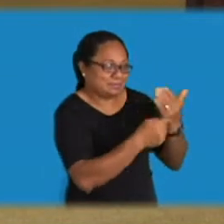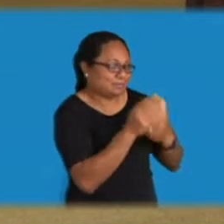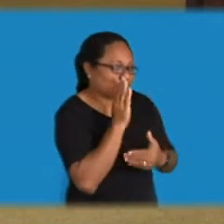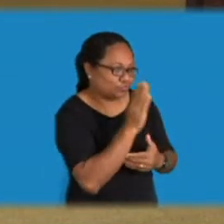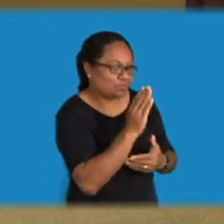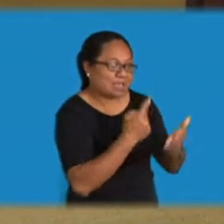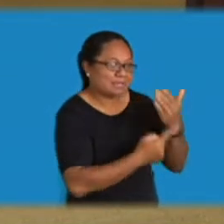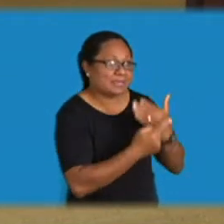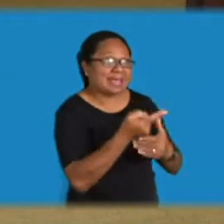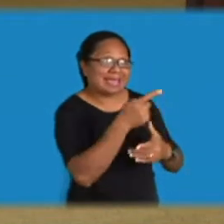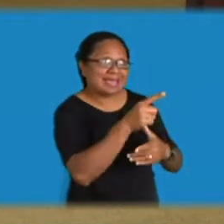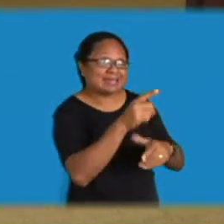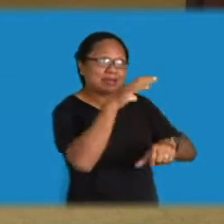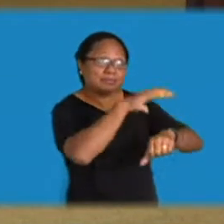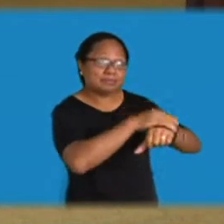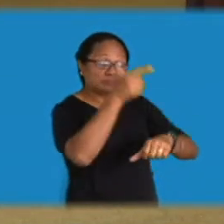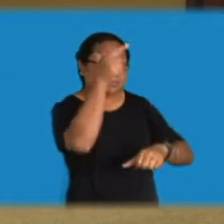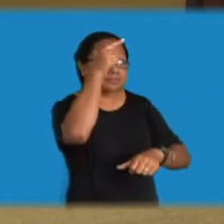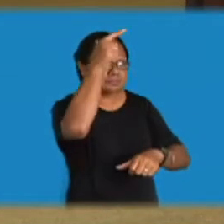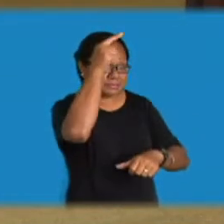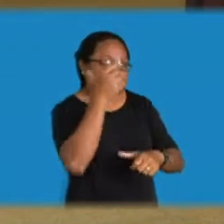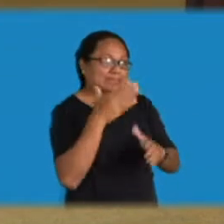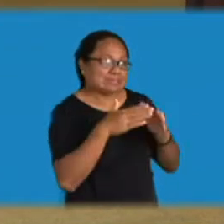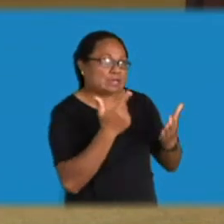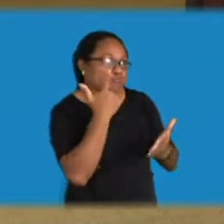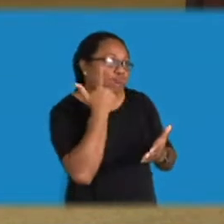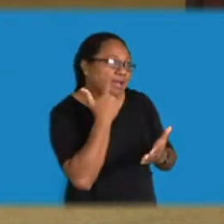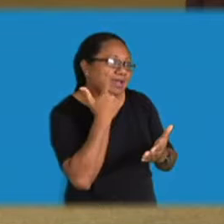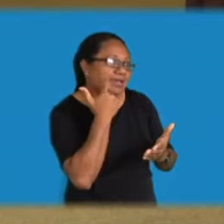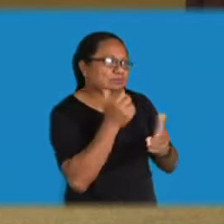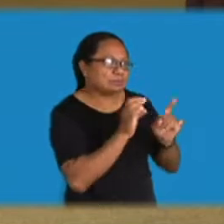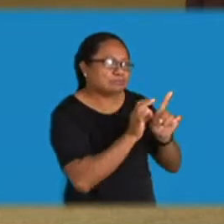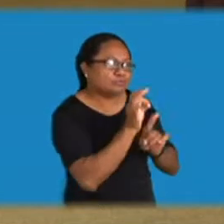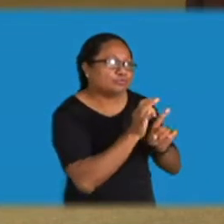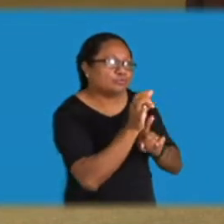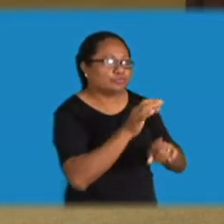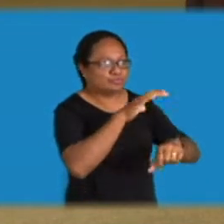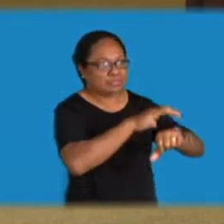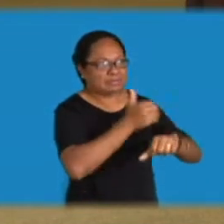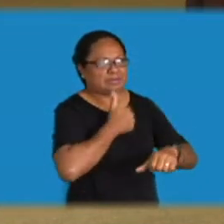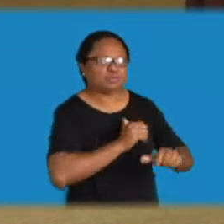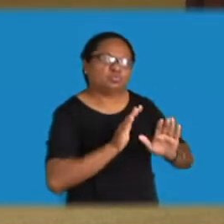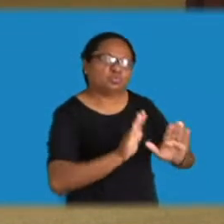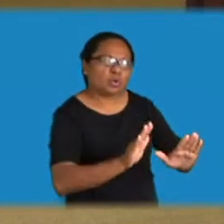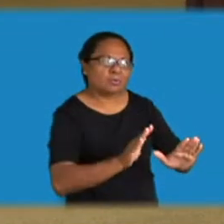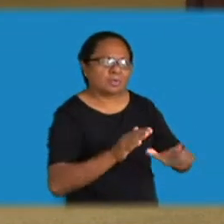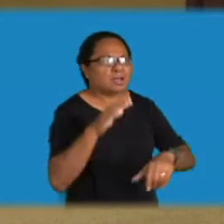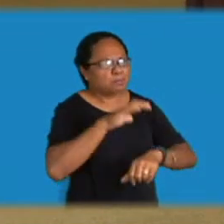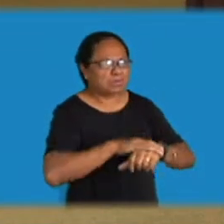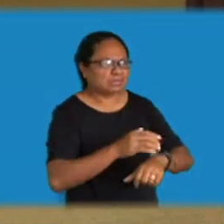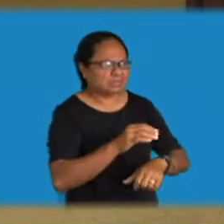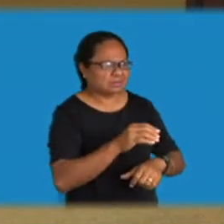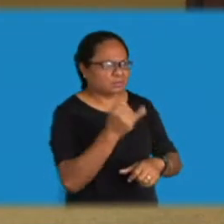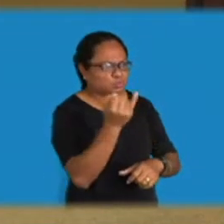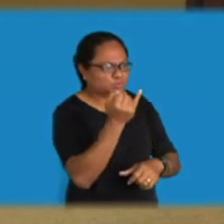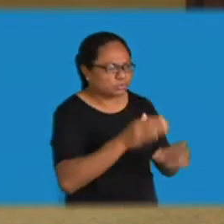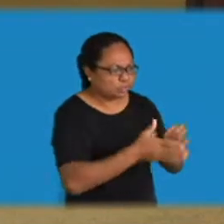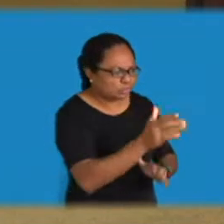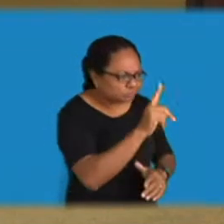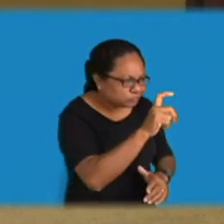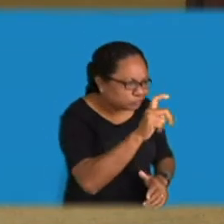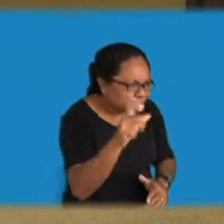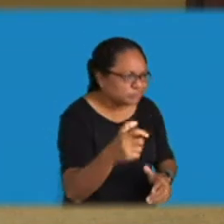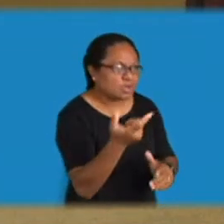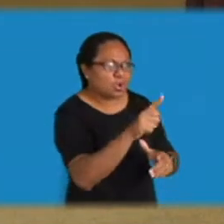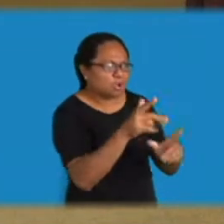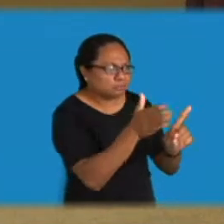police commissioner is doing his best to stop those kind of acts being conducted by or